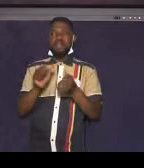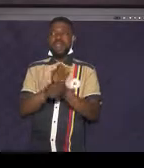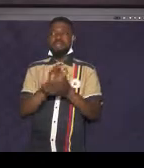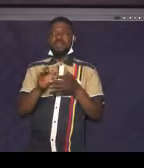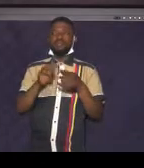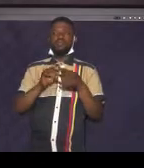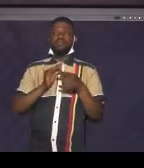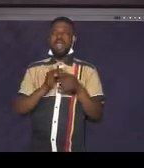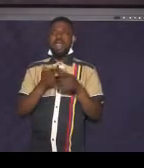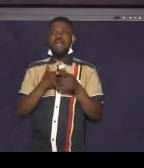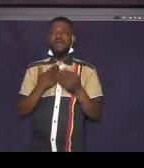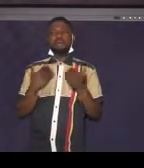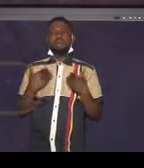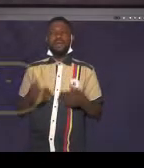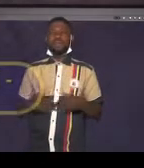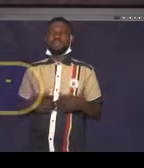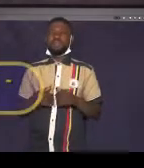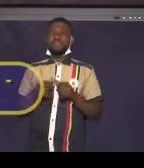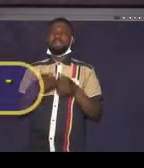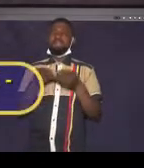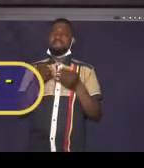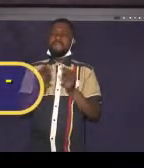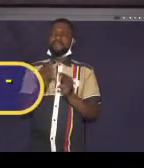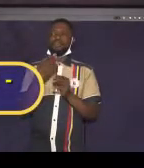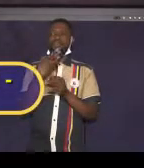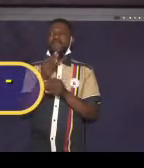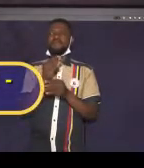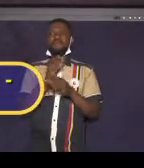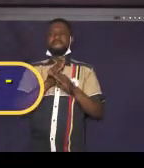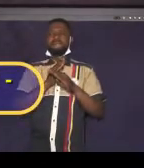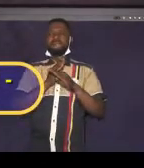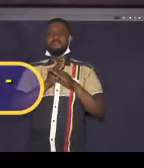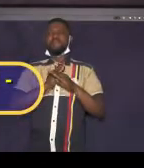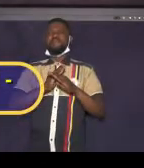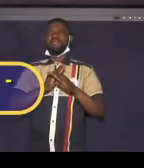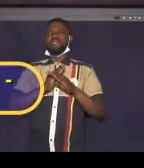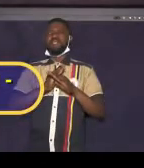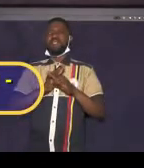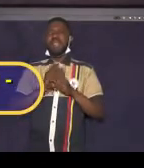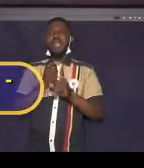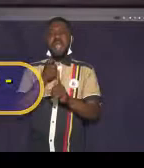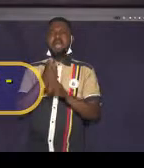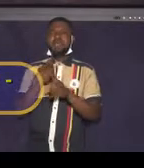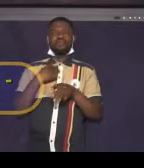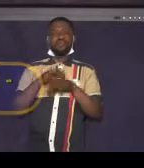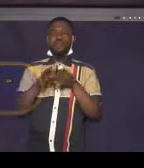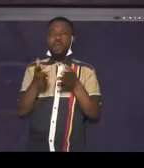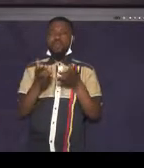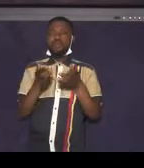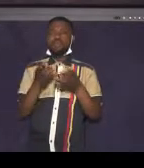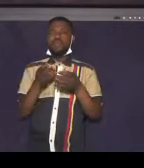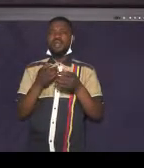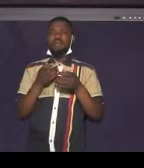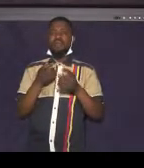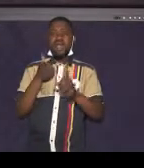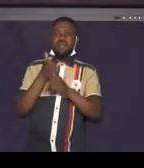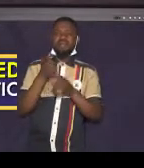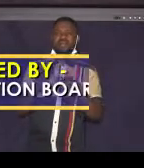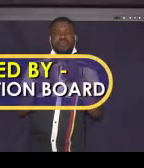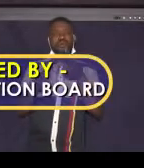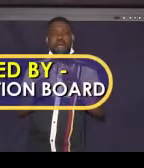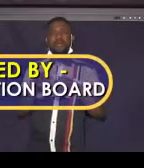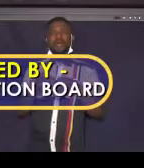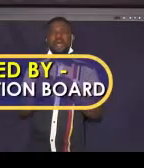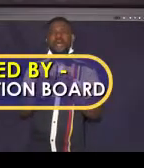body. Now, let's look at the methods of preventing accident. We don't want this accident to happen. How do